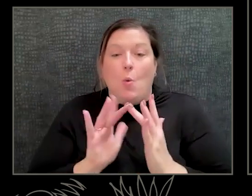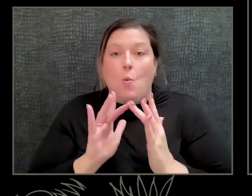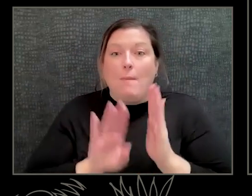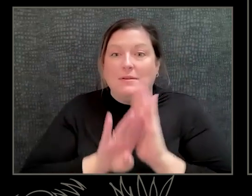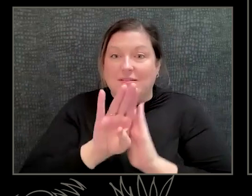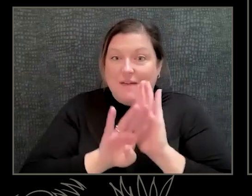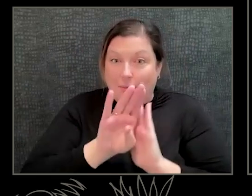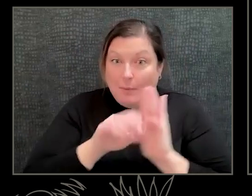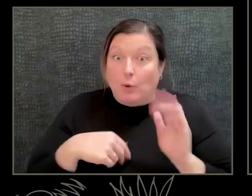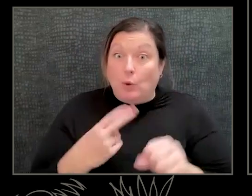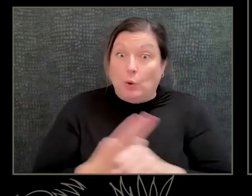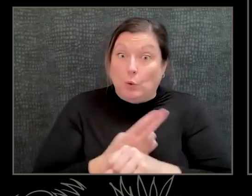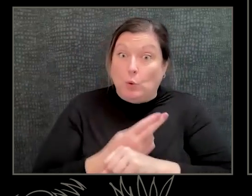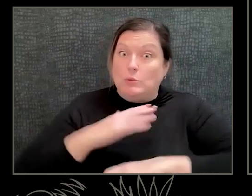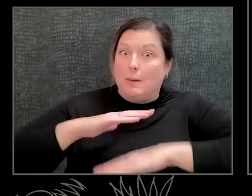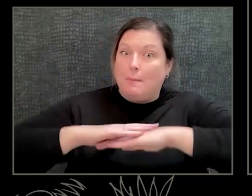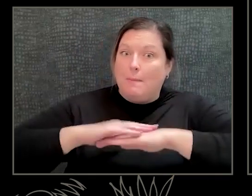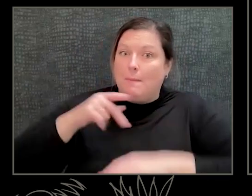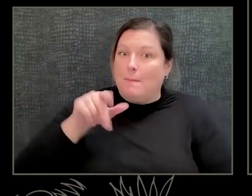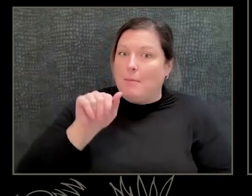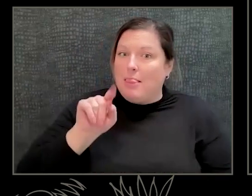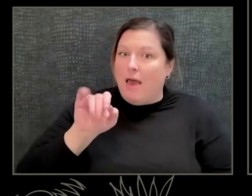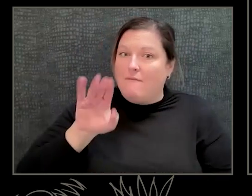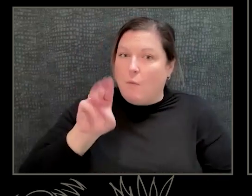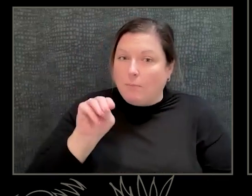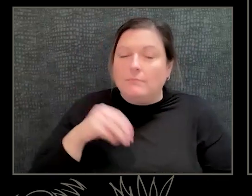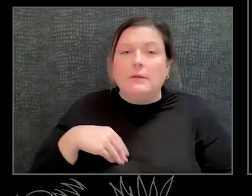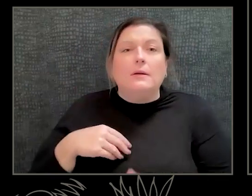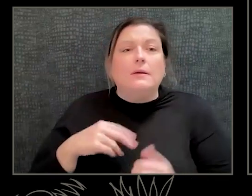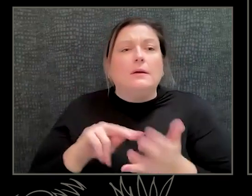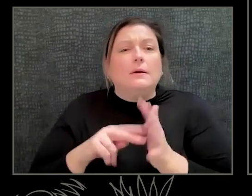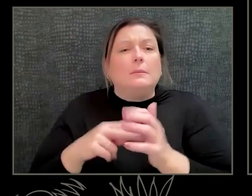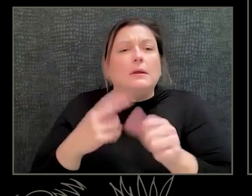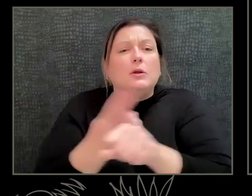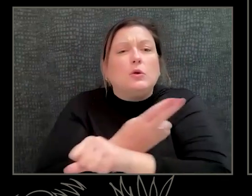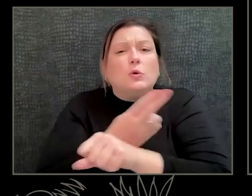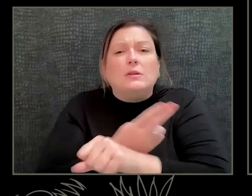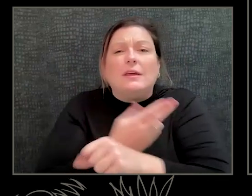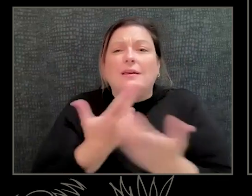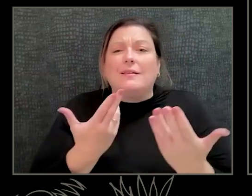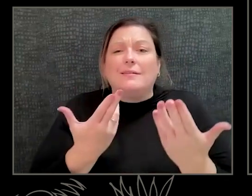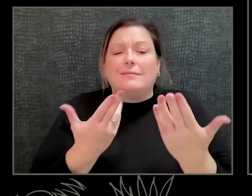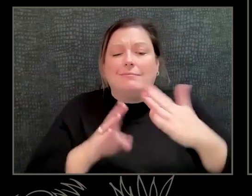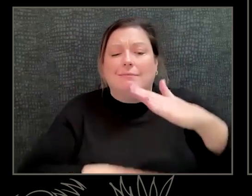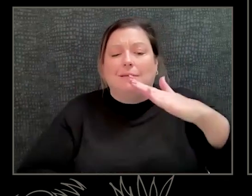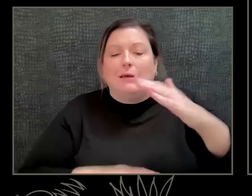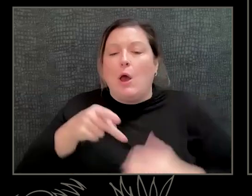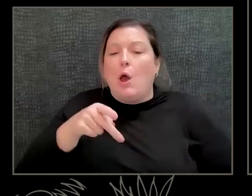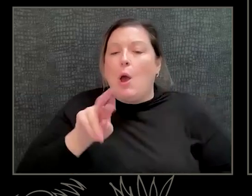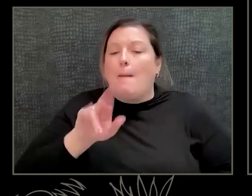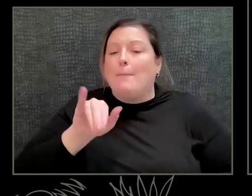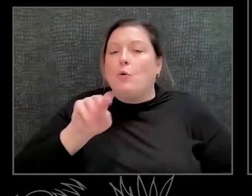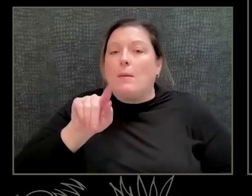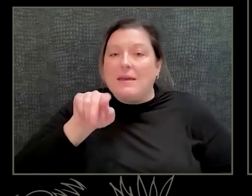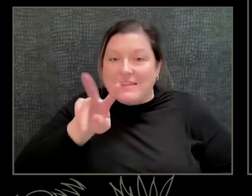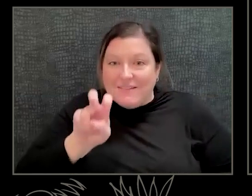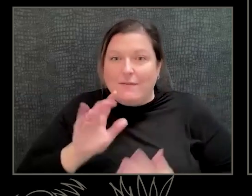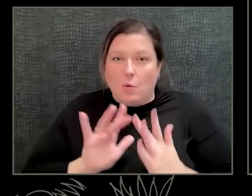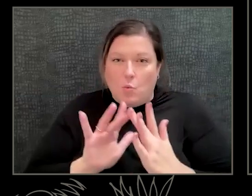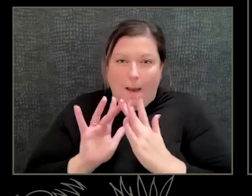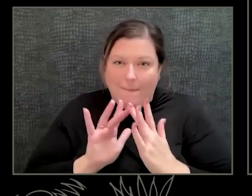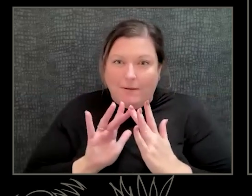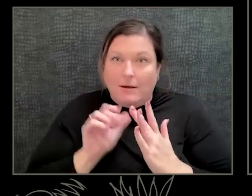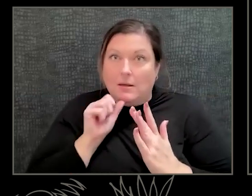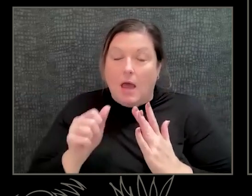platform, referring to using more of the web native primitives rather than reinventing everything